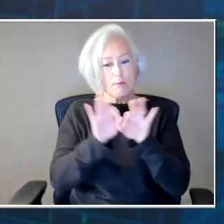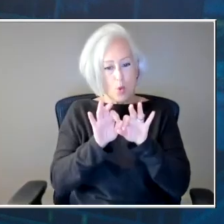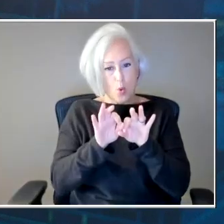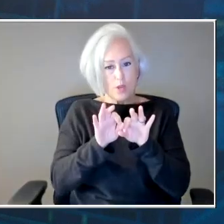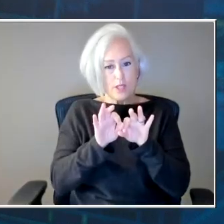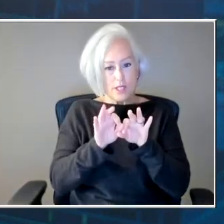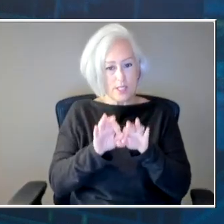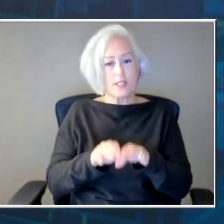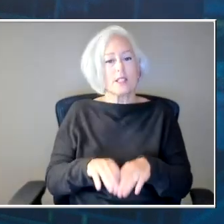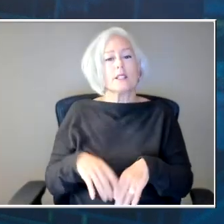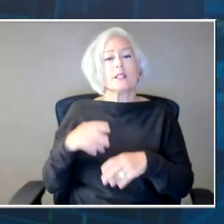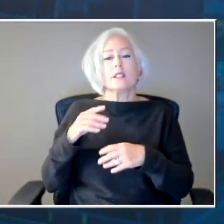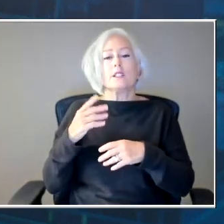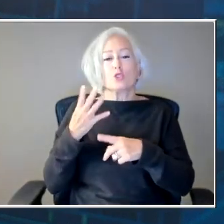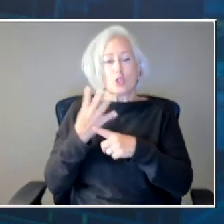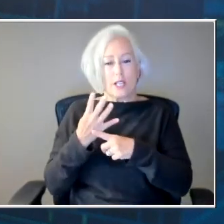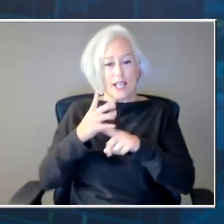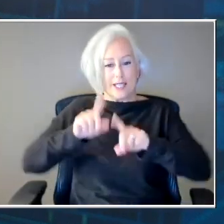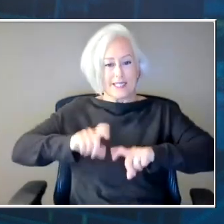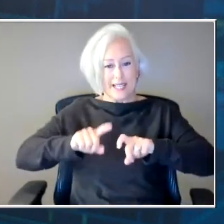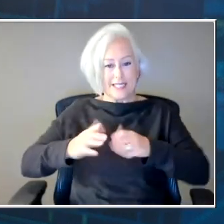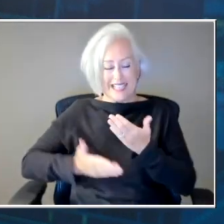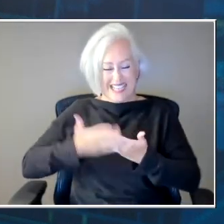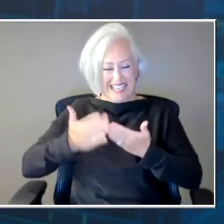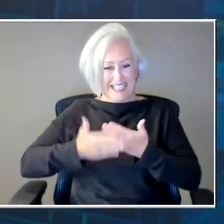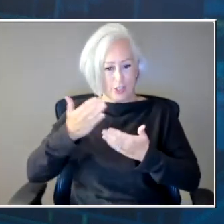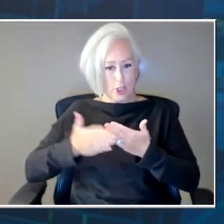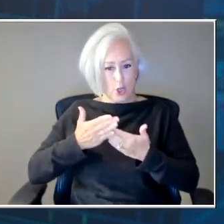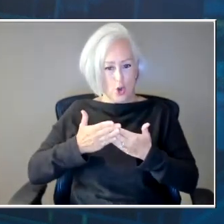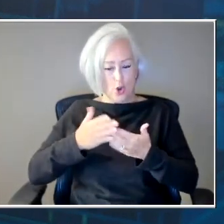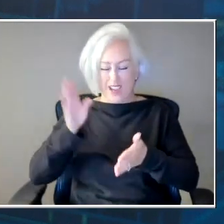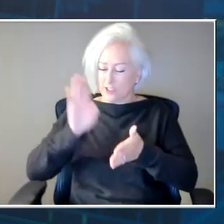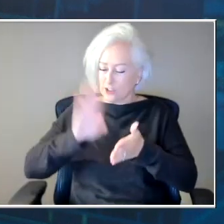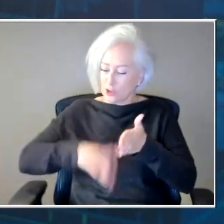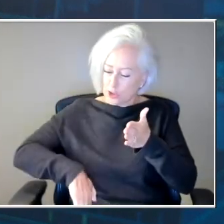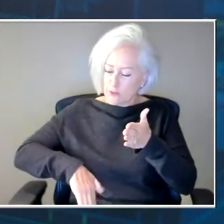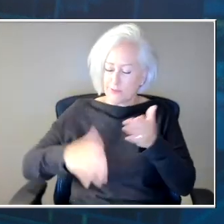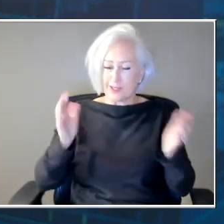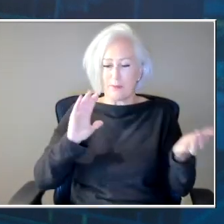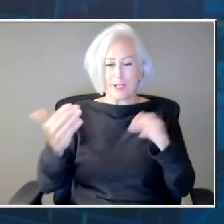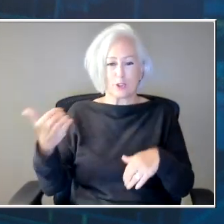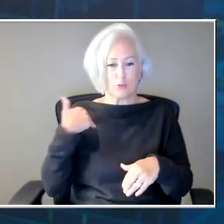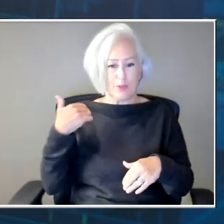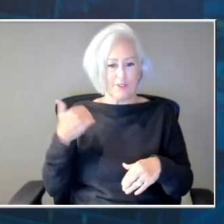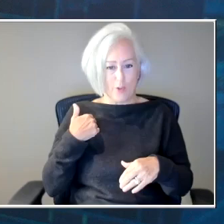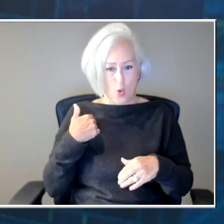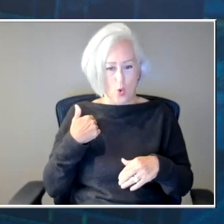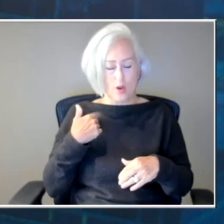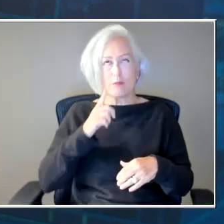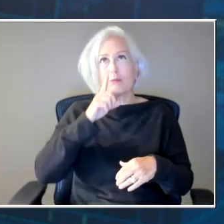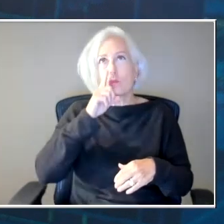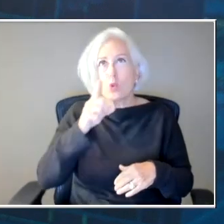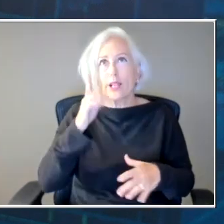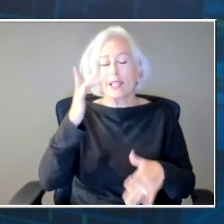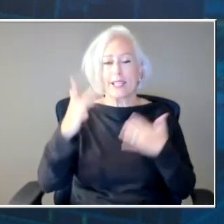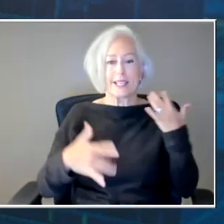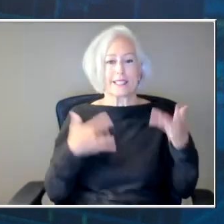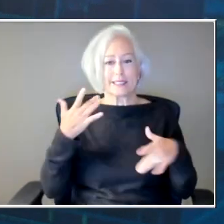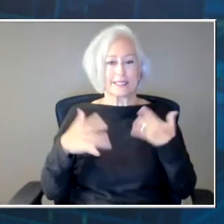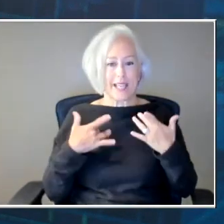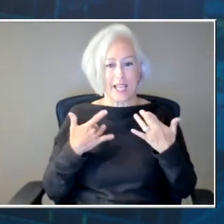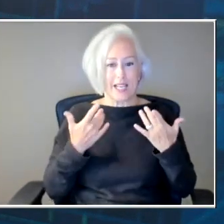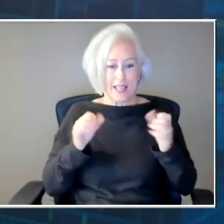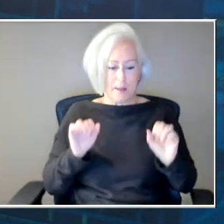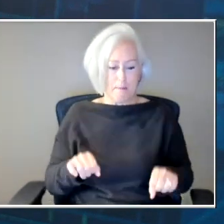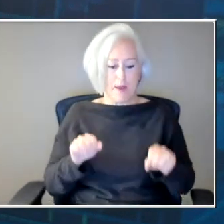is much easier and cheaper than it ever was before, and just really excited that there's some potential